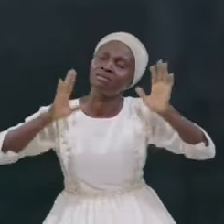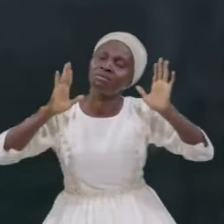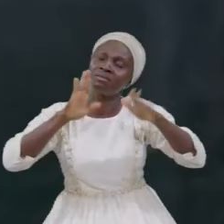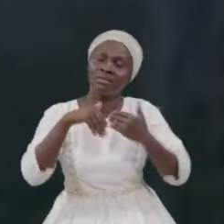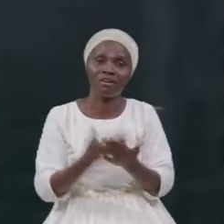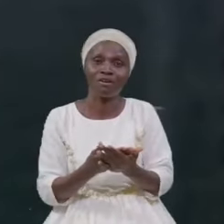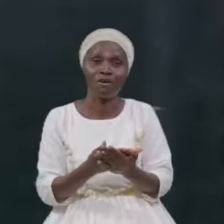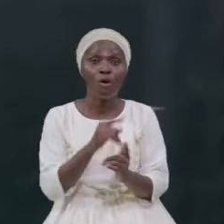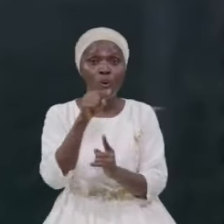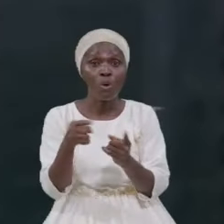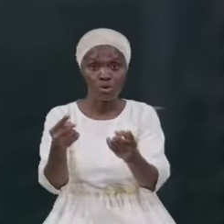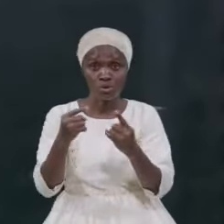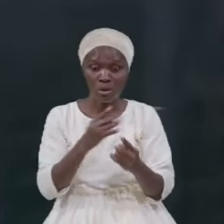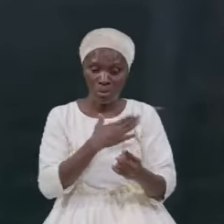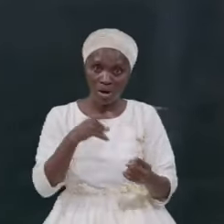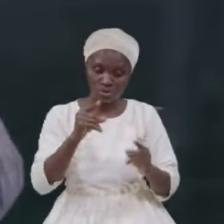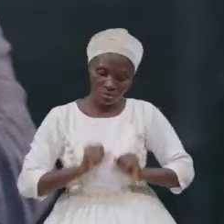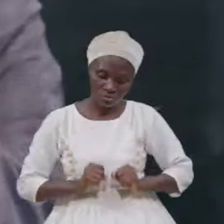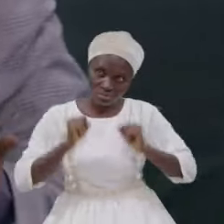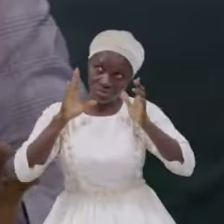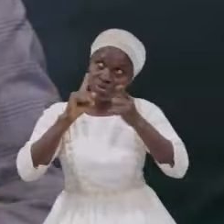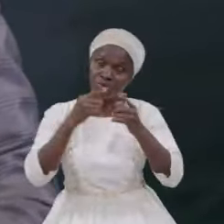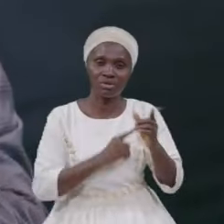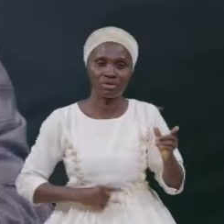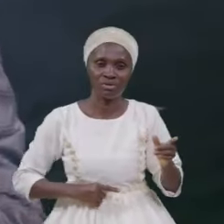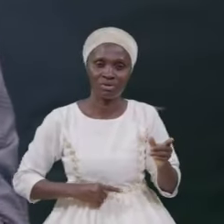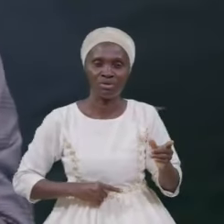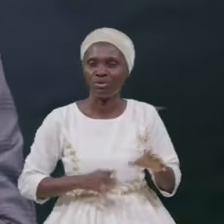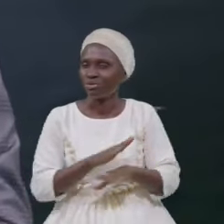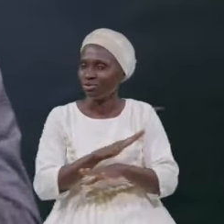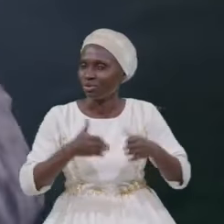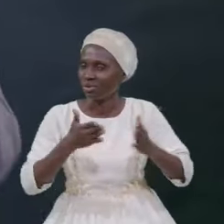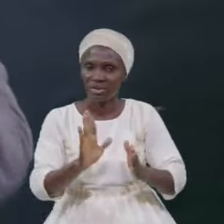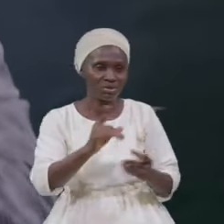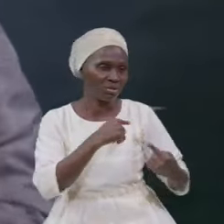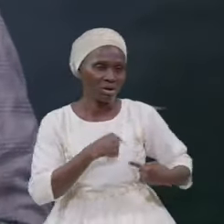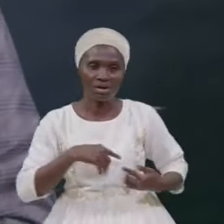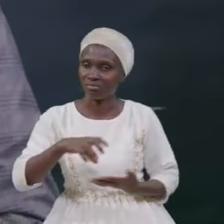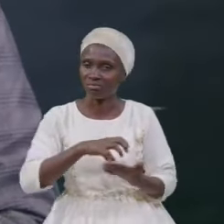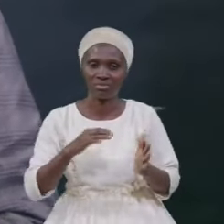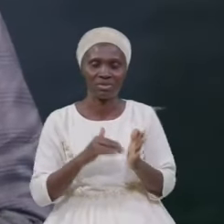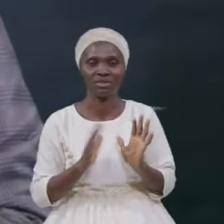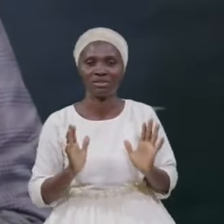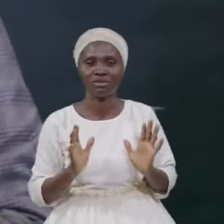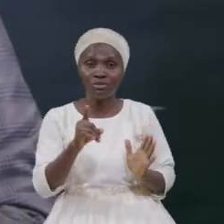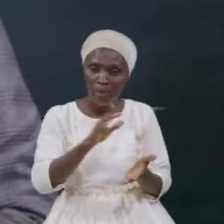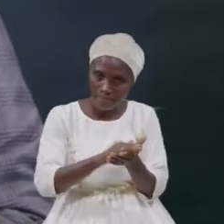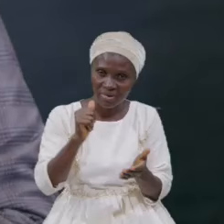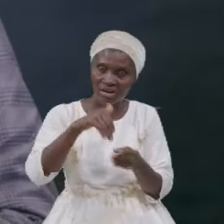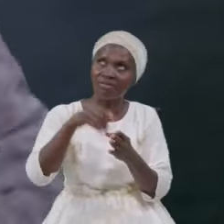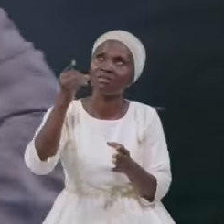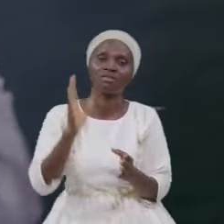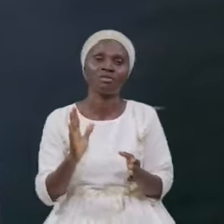your heart be troubled anymore. You believe in God and ye believe also in